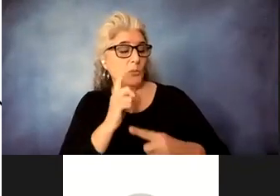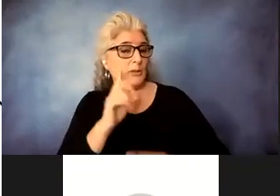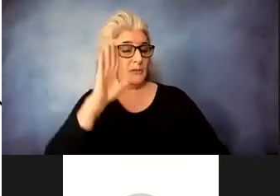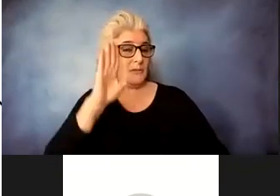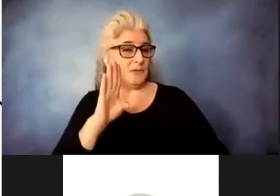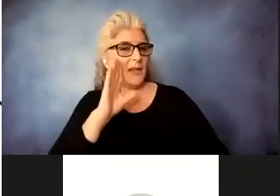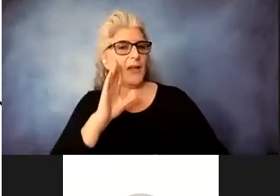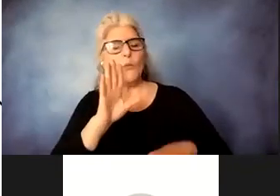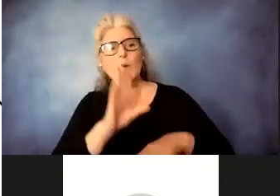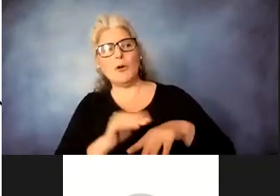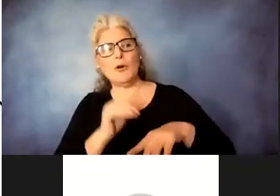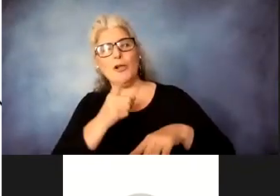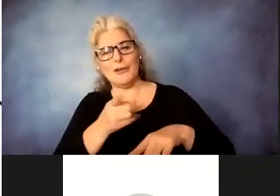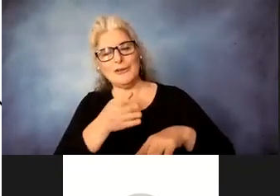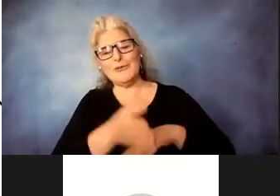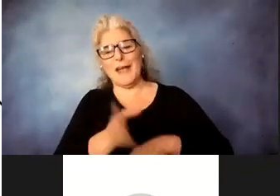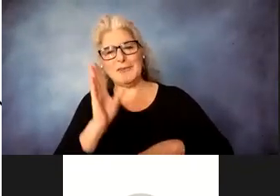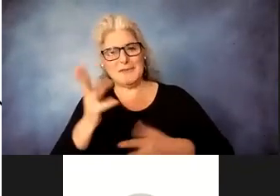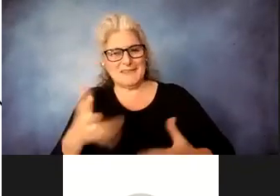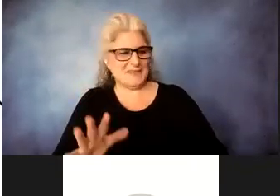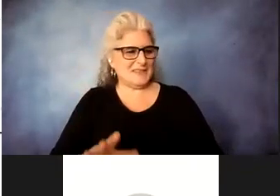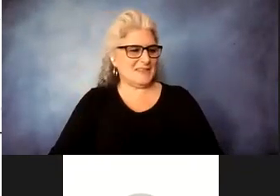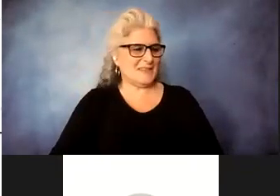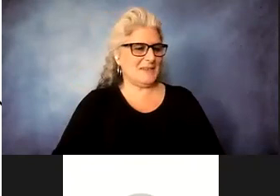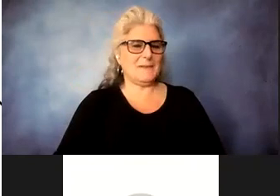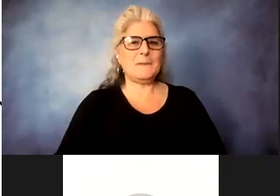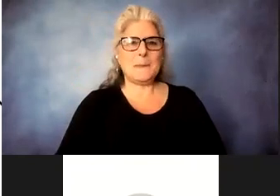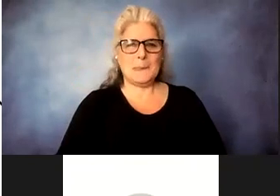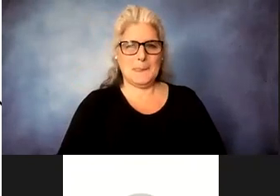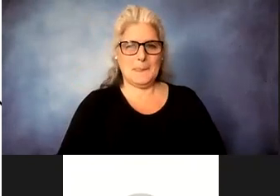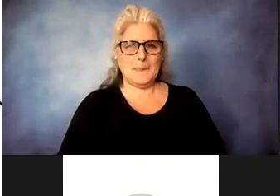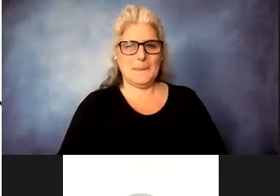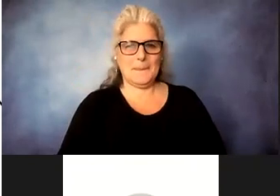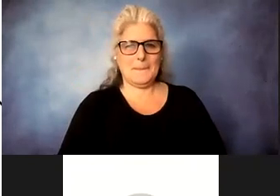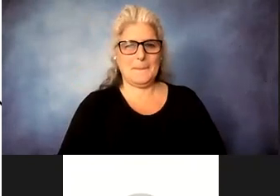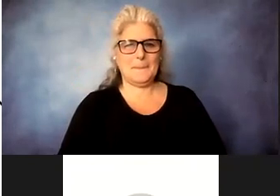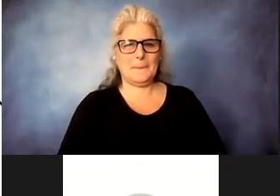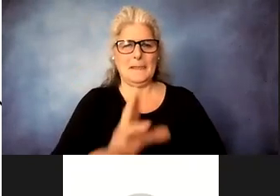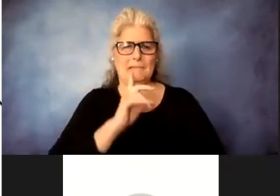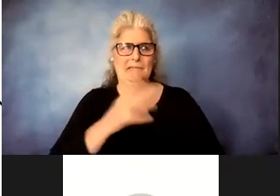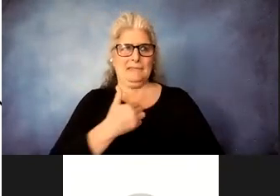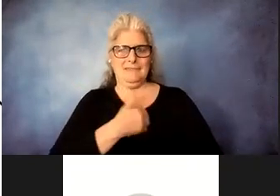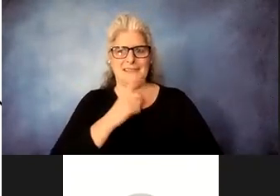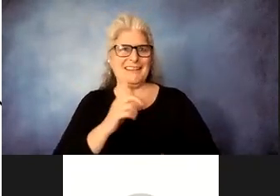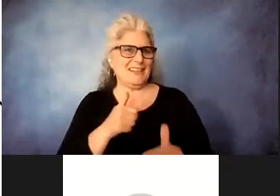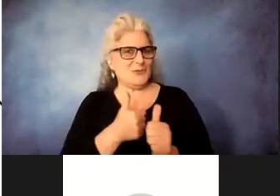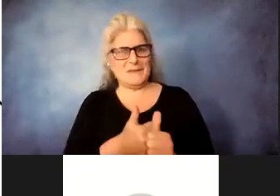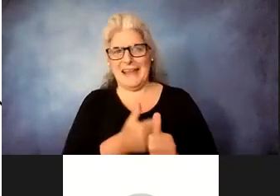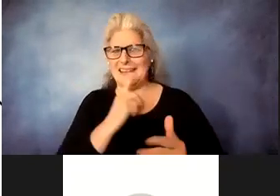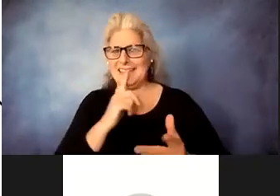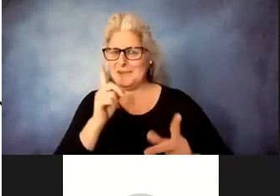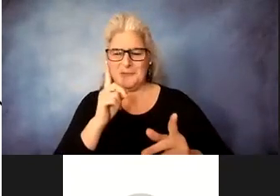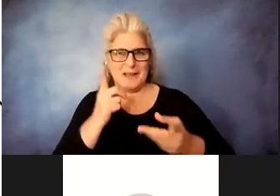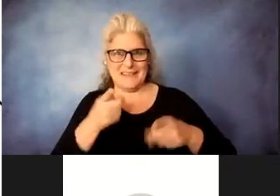Thank you so much. Okay, I just need a couple minutes to catch up on where, where we are in the